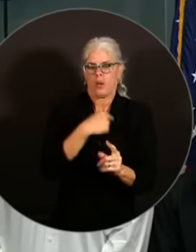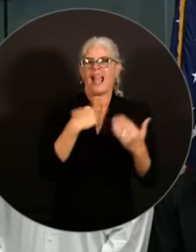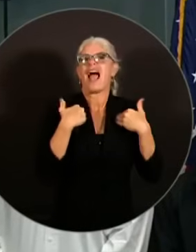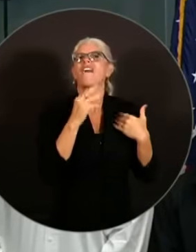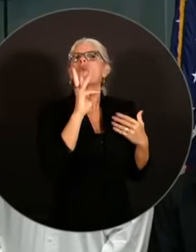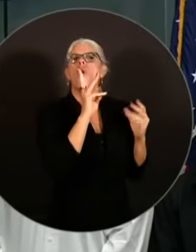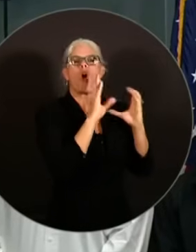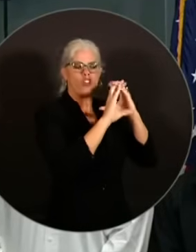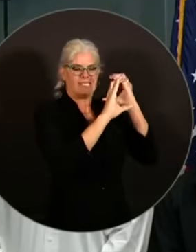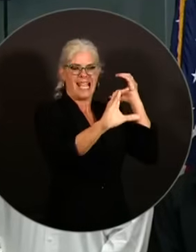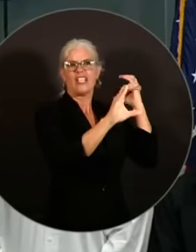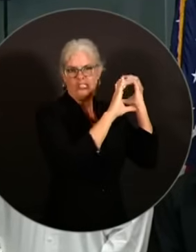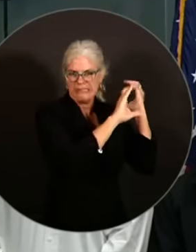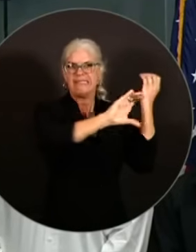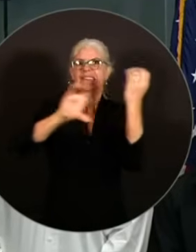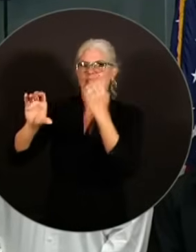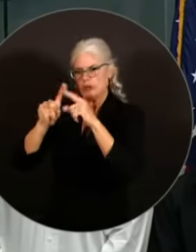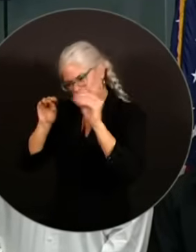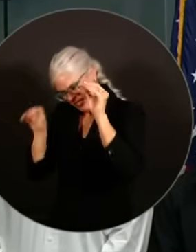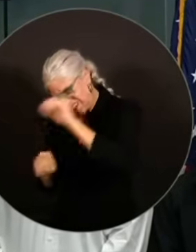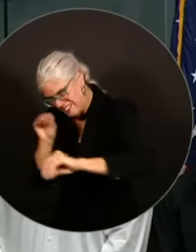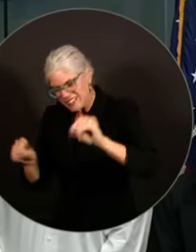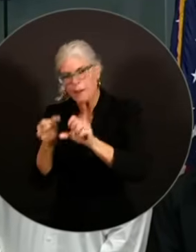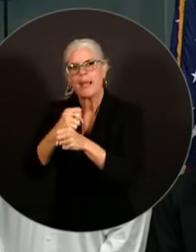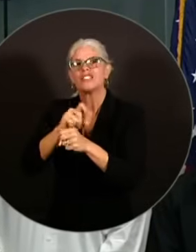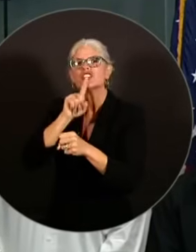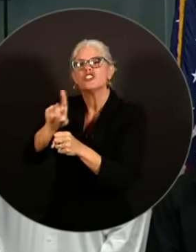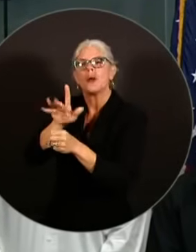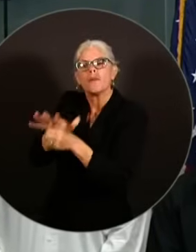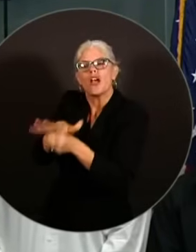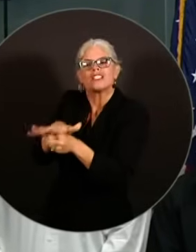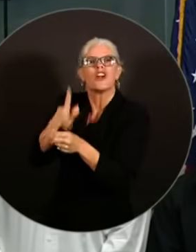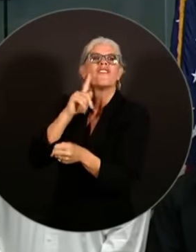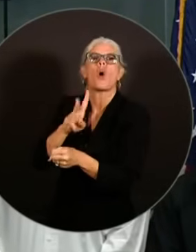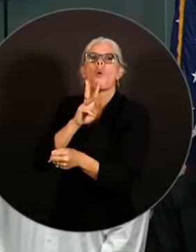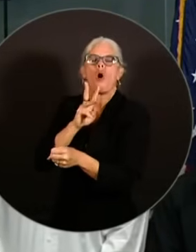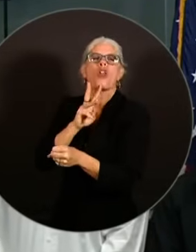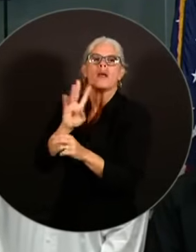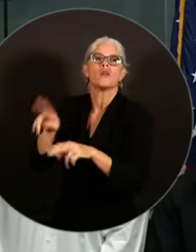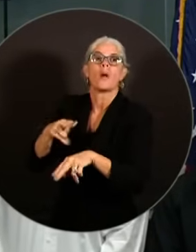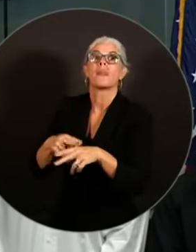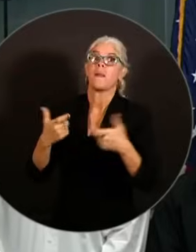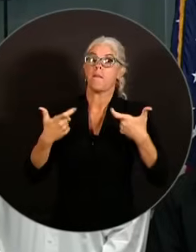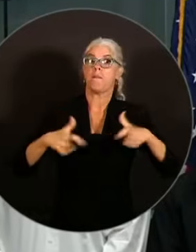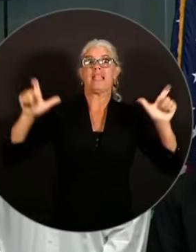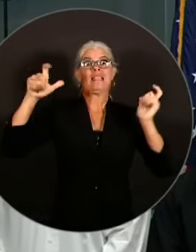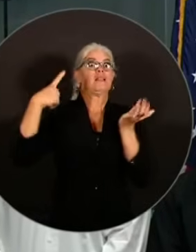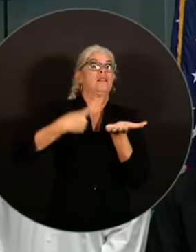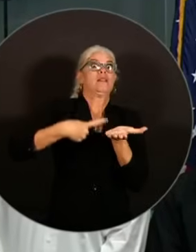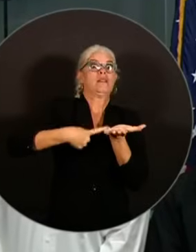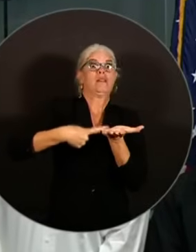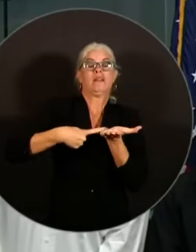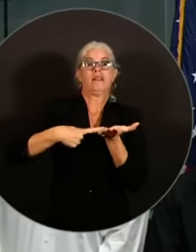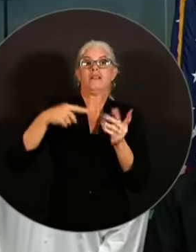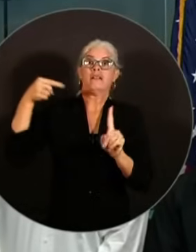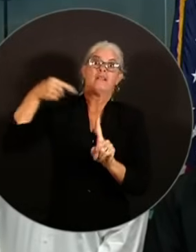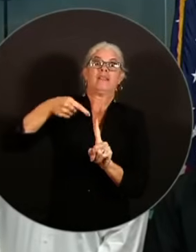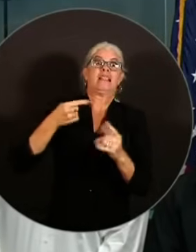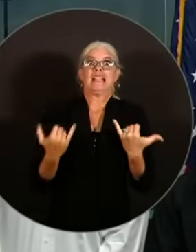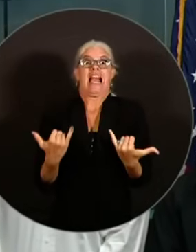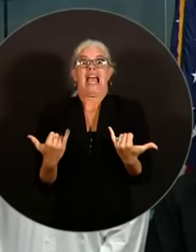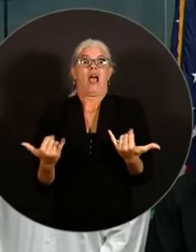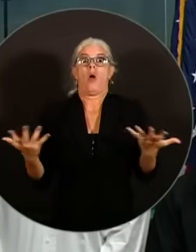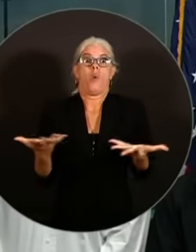back into the systems. But, you know, I think our biggest thing to talk about, or I should say talk about, but the biggest thing right now in